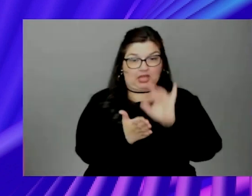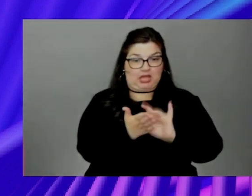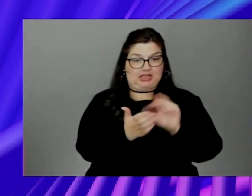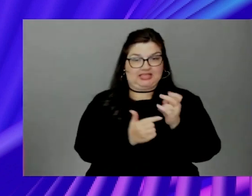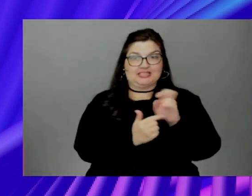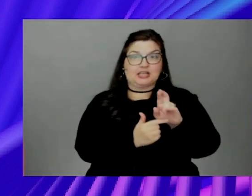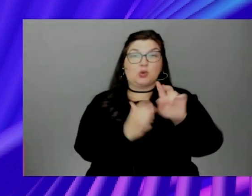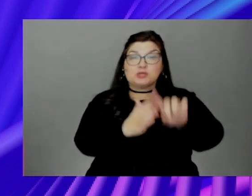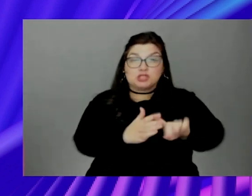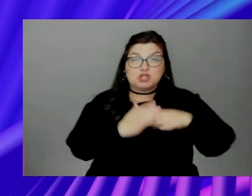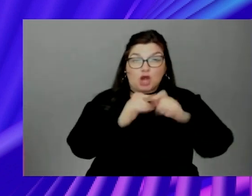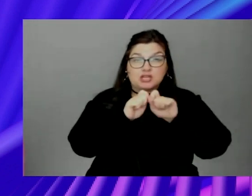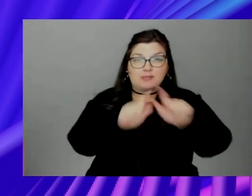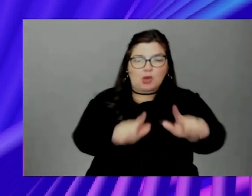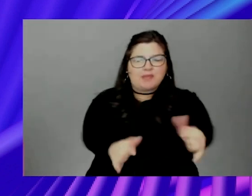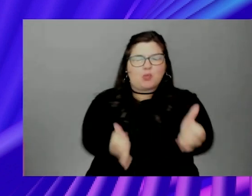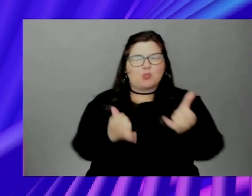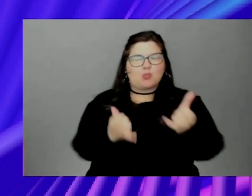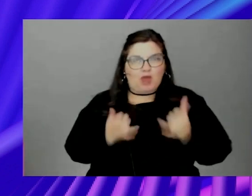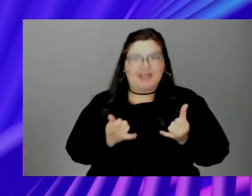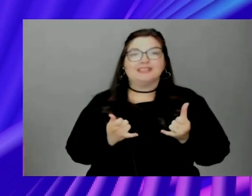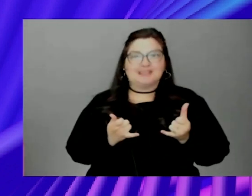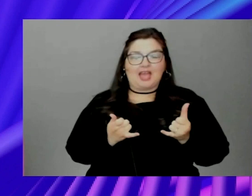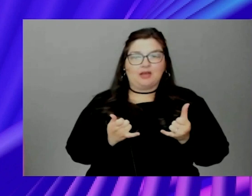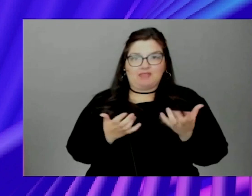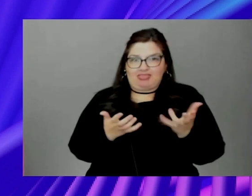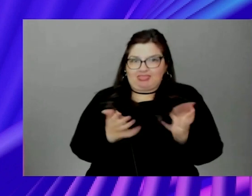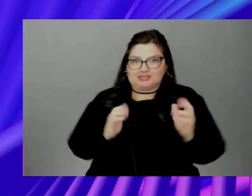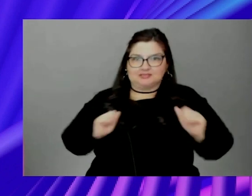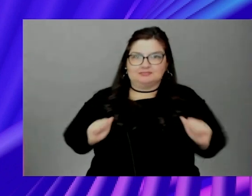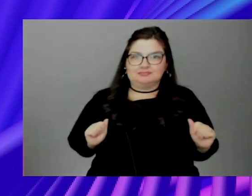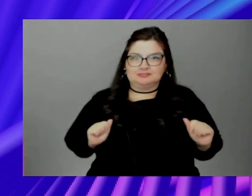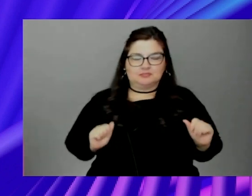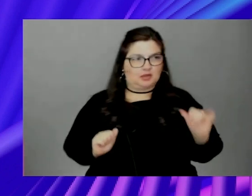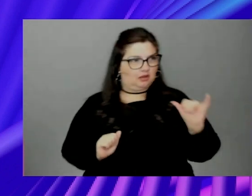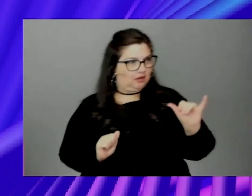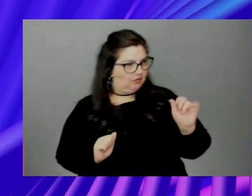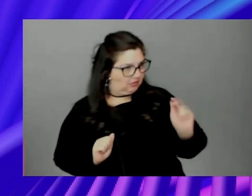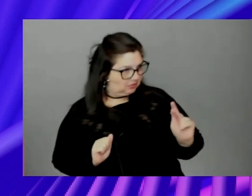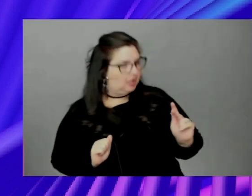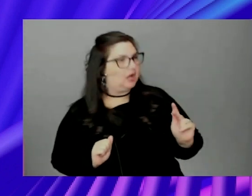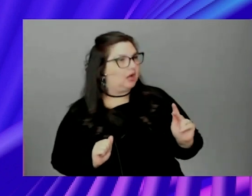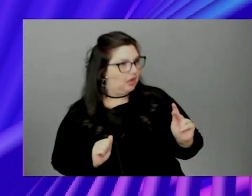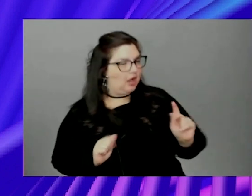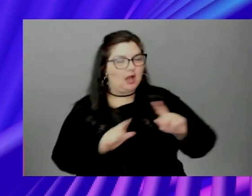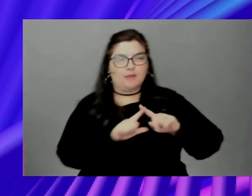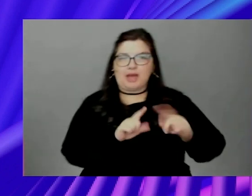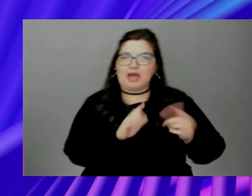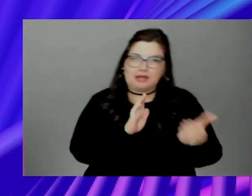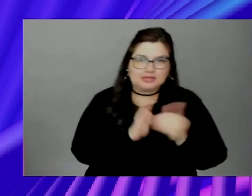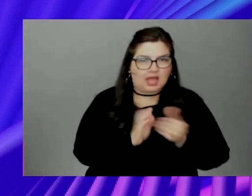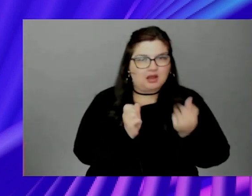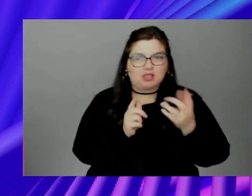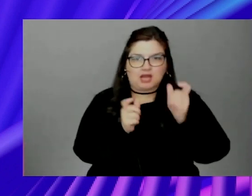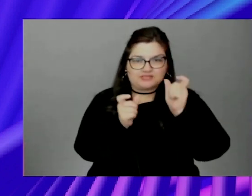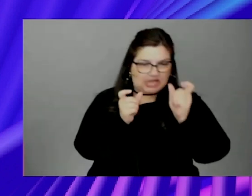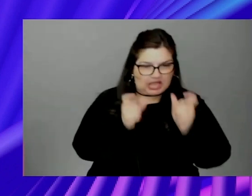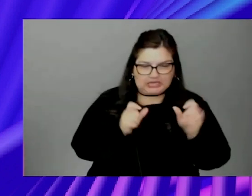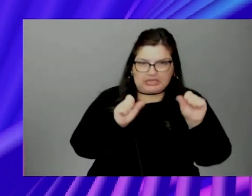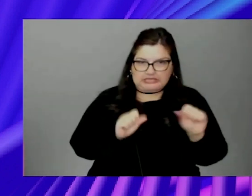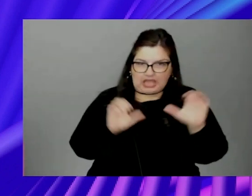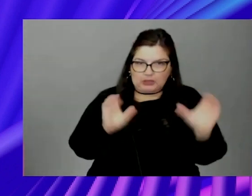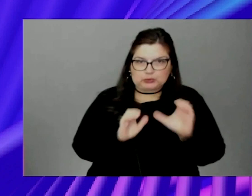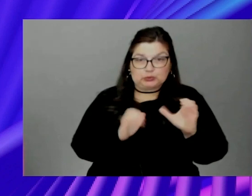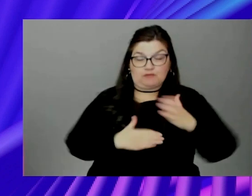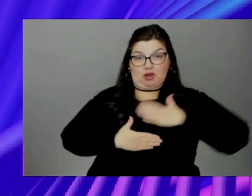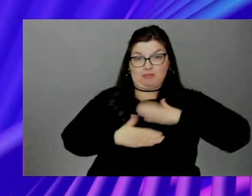now, right? And that's all you'd have to do. But we have a lot of settings we could do. Like in my case, I'm needing to use